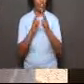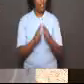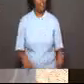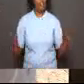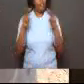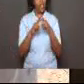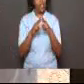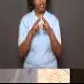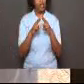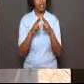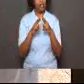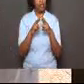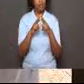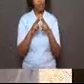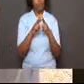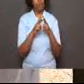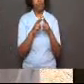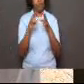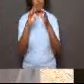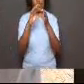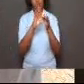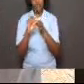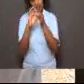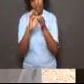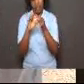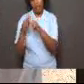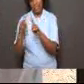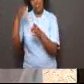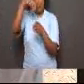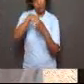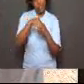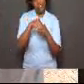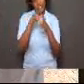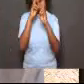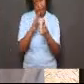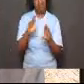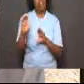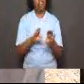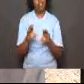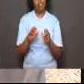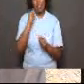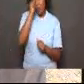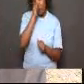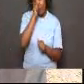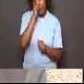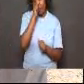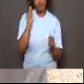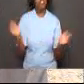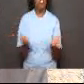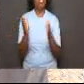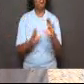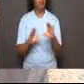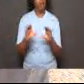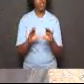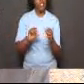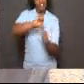Federalism paves the way for unity within diversity by encouraging Ethiopians